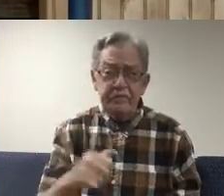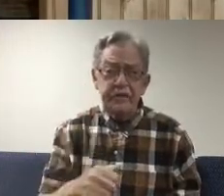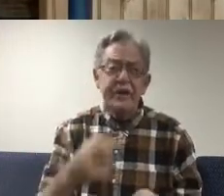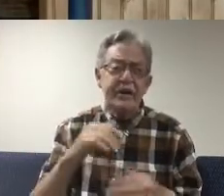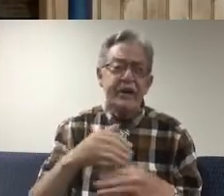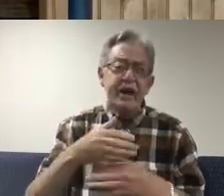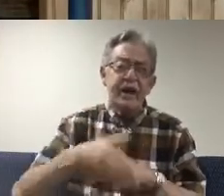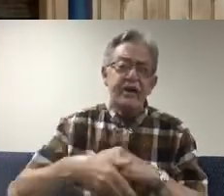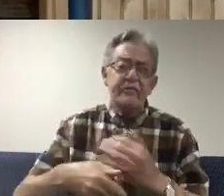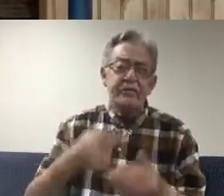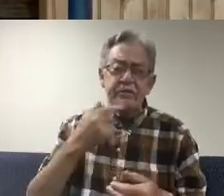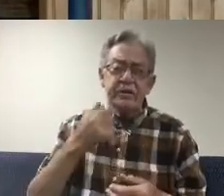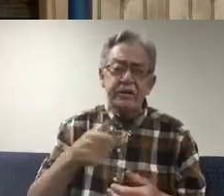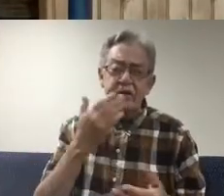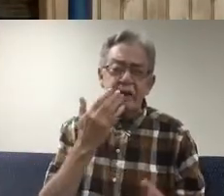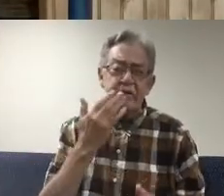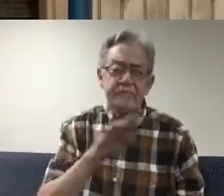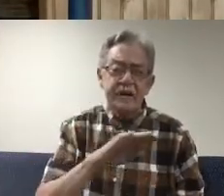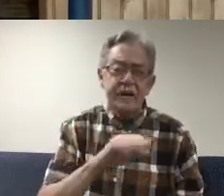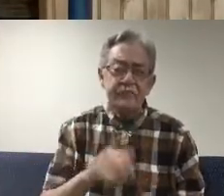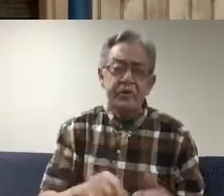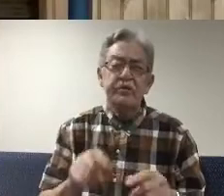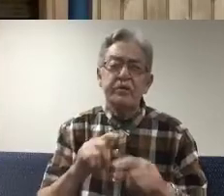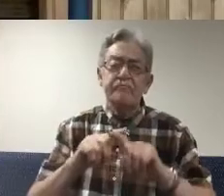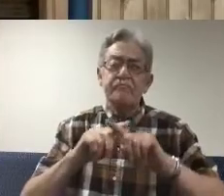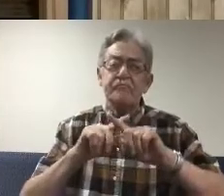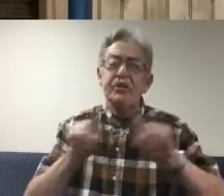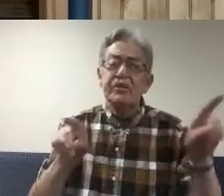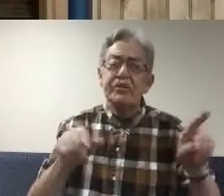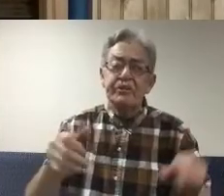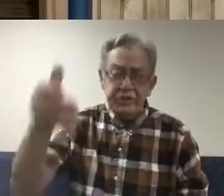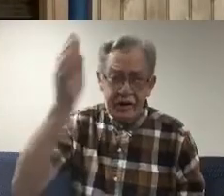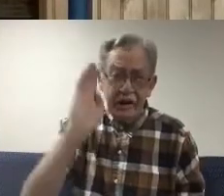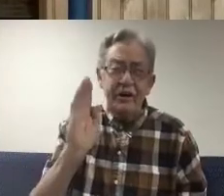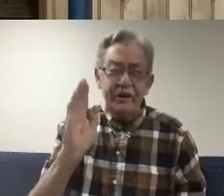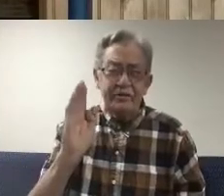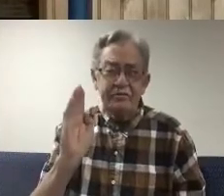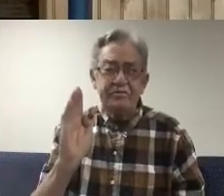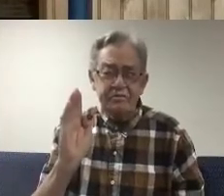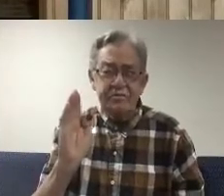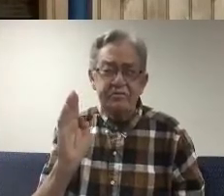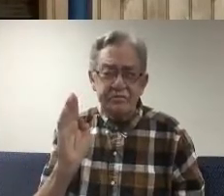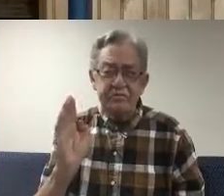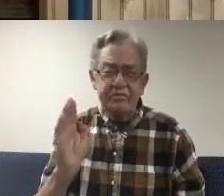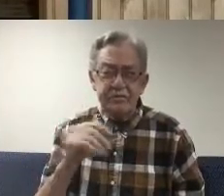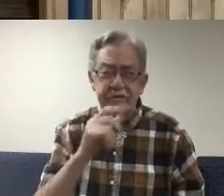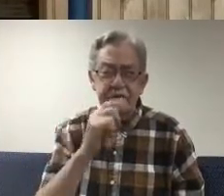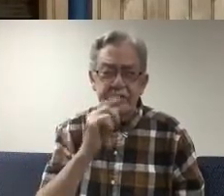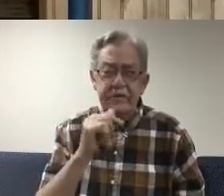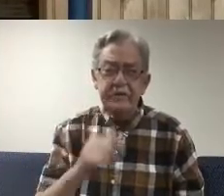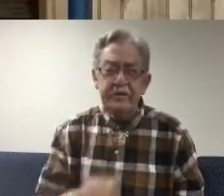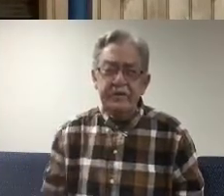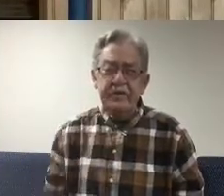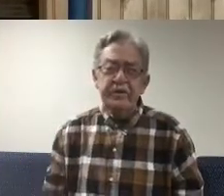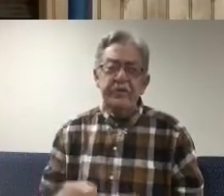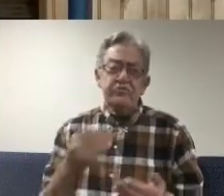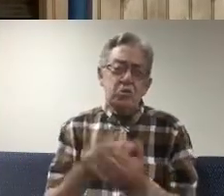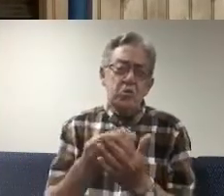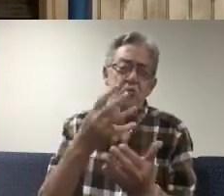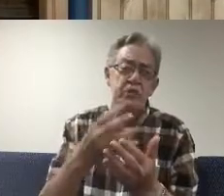disobedience. The sons of disobedience being the culture, being the world in Paul's writing. He says that this is what you